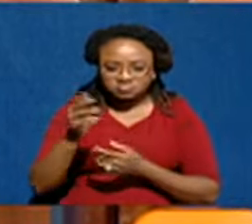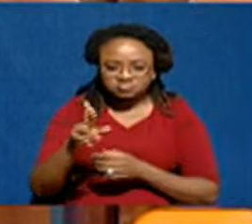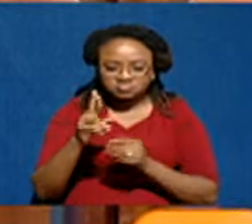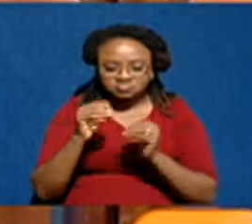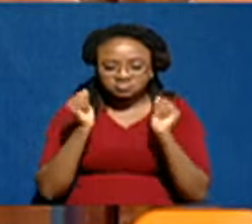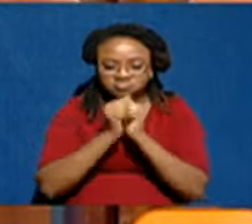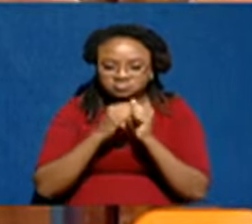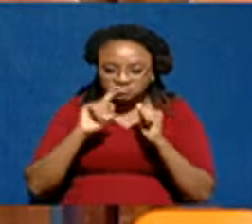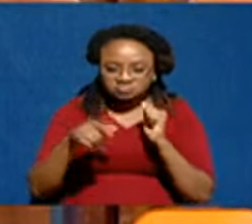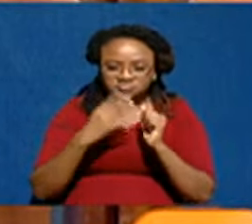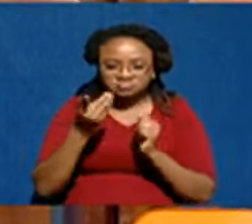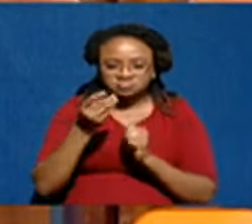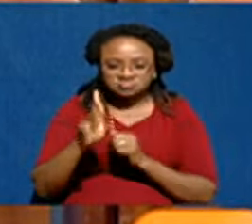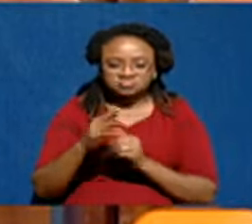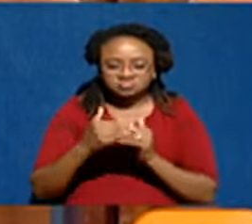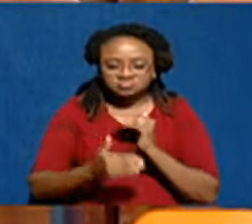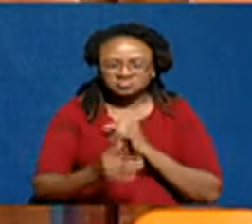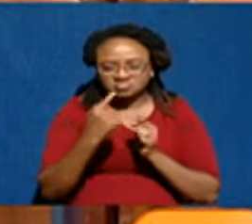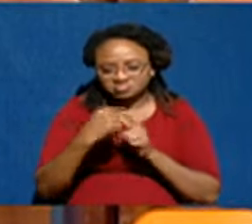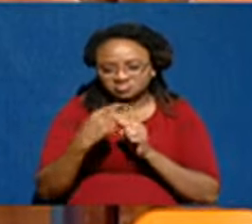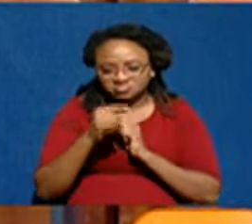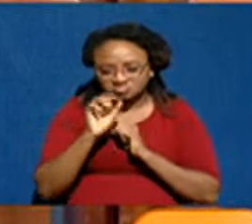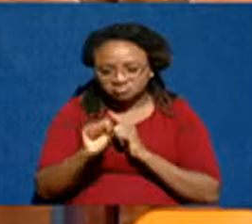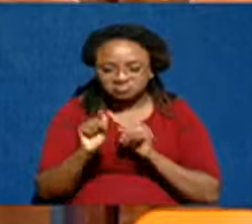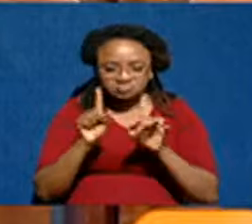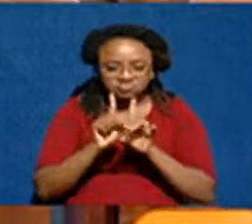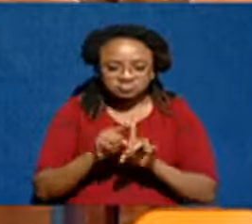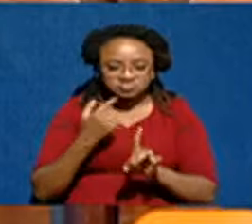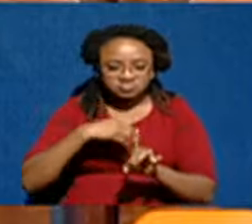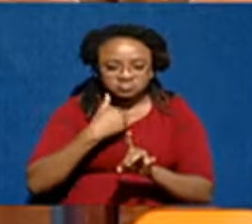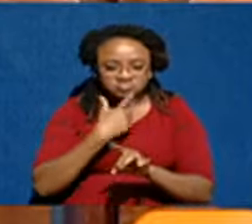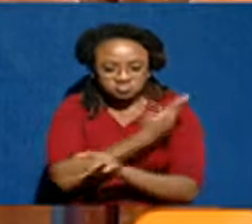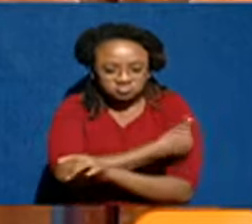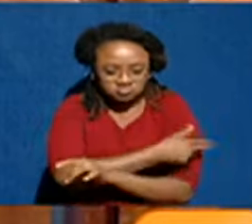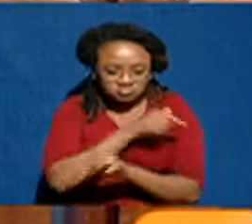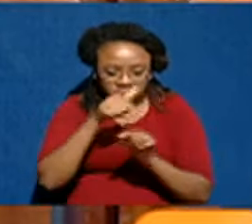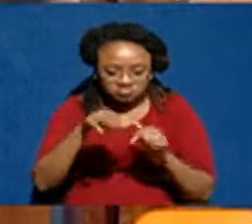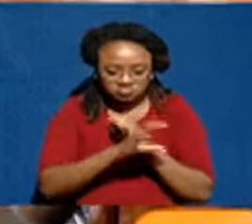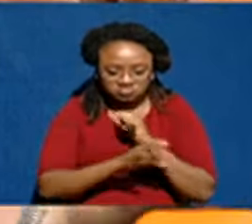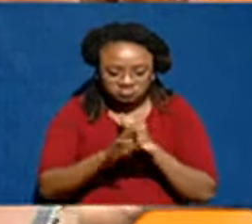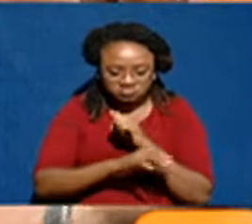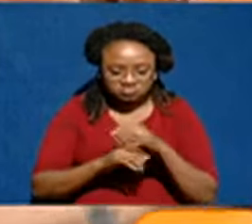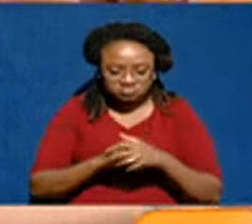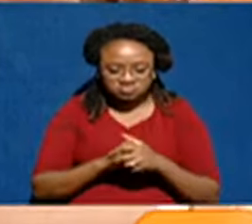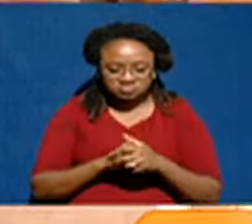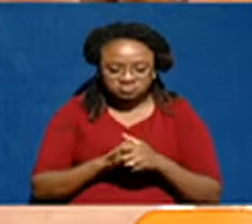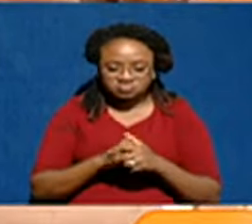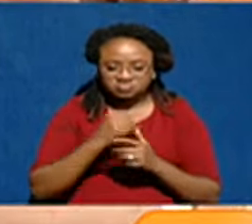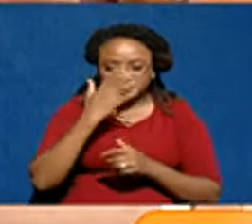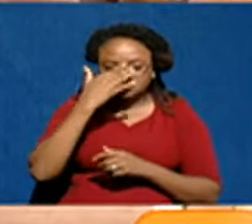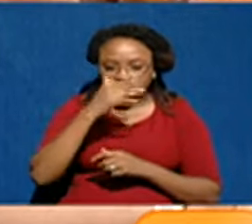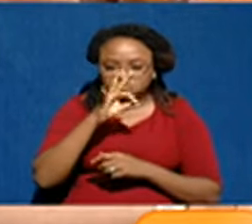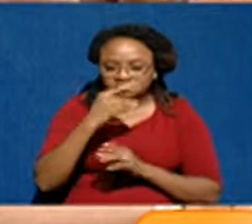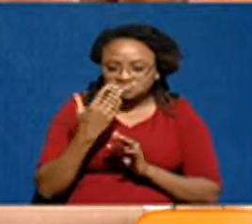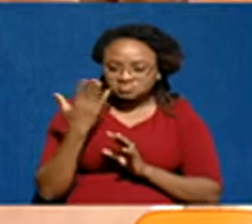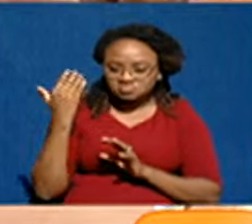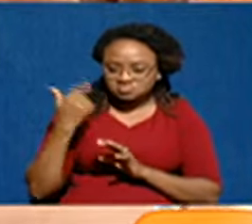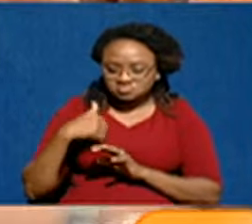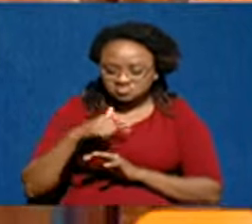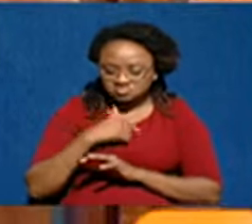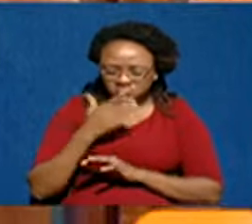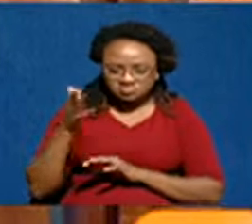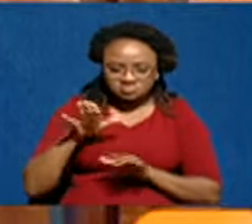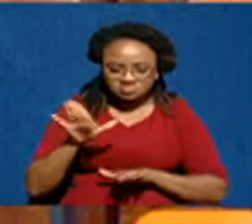5 years. Because then we have hospitals in this country that are totally understaffed. We were, 3 days ago, we were in